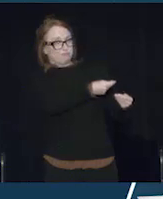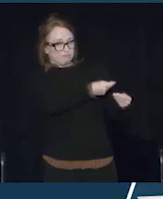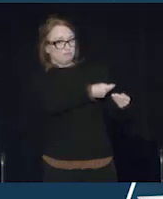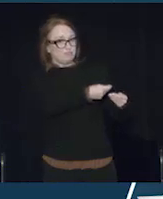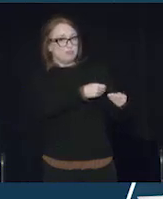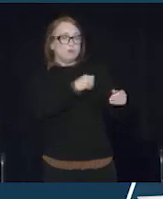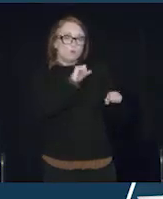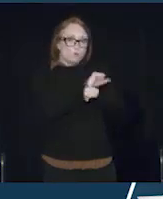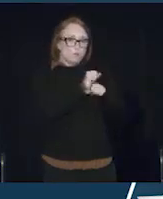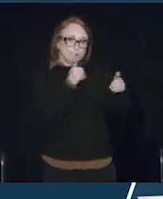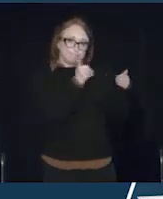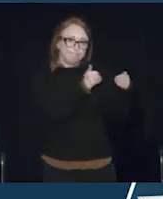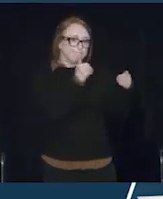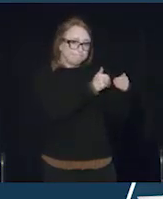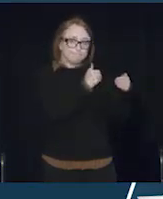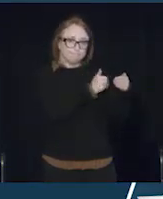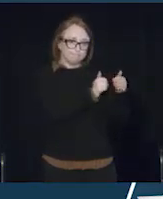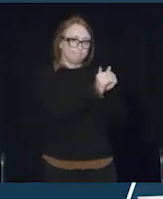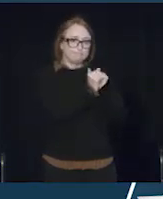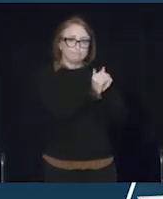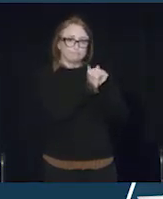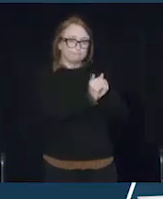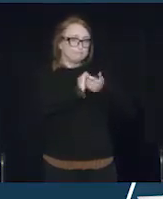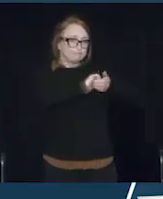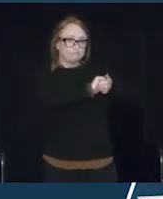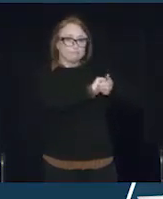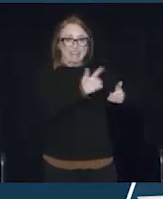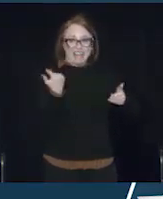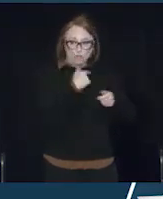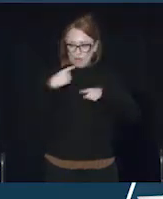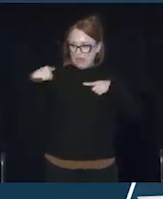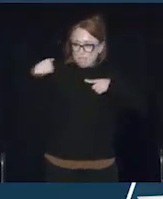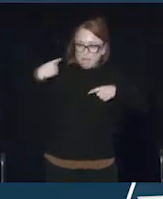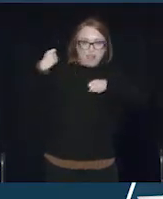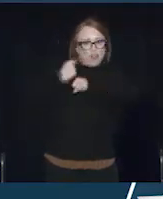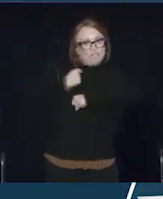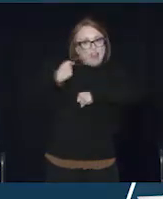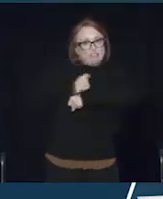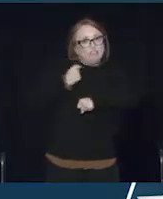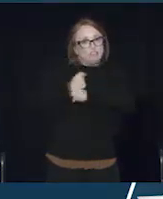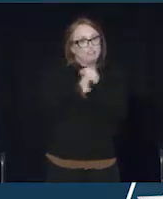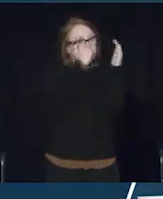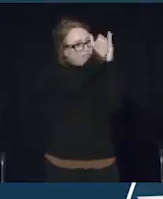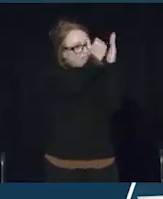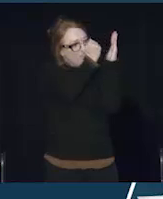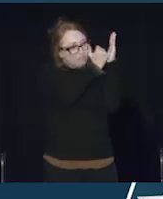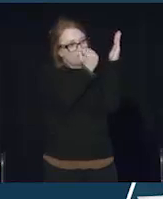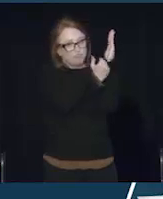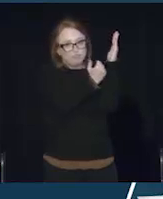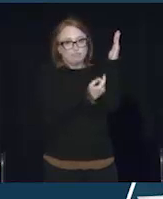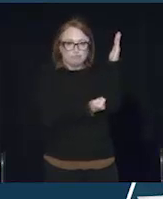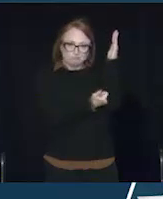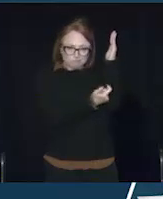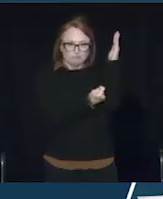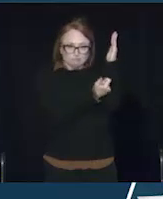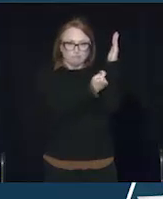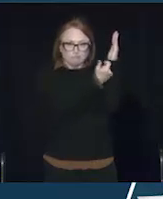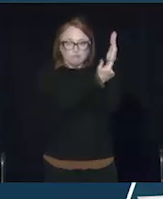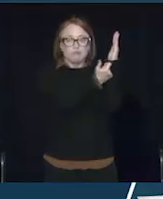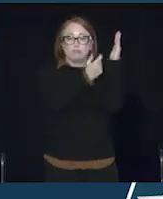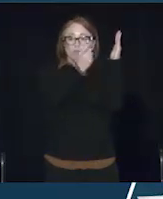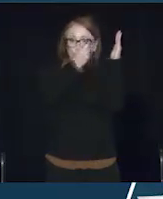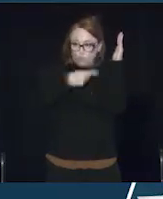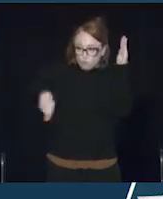them because we have been fighting for these individuals to get off the wait list, okay? You guys